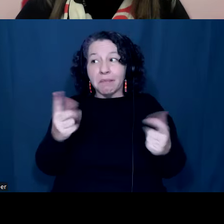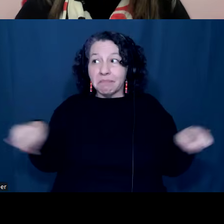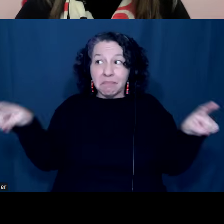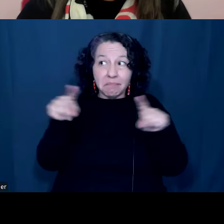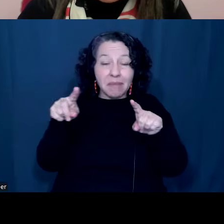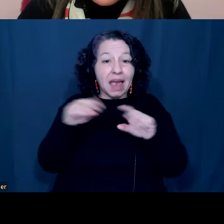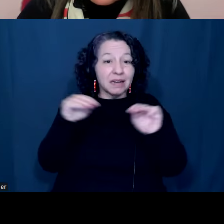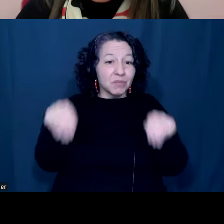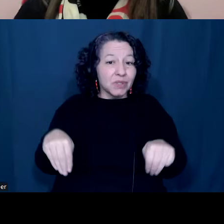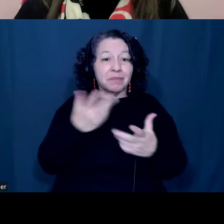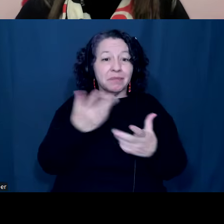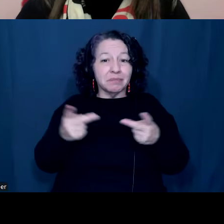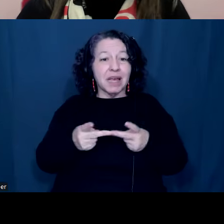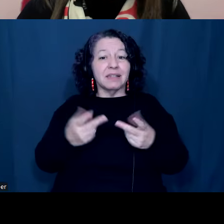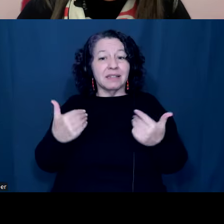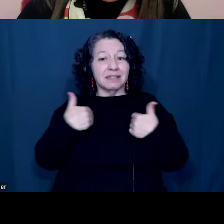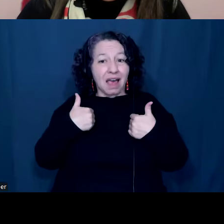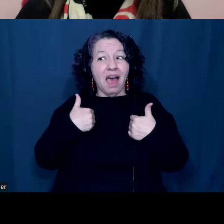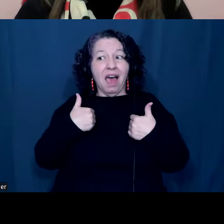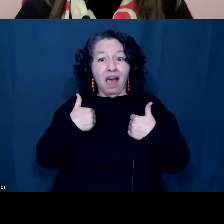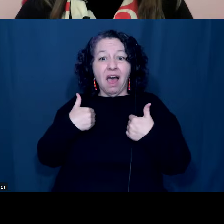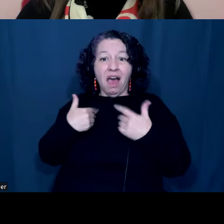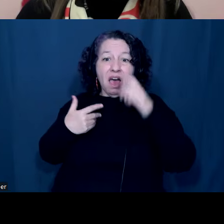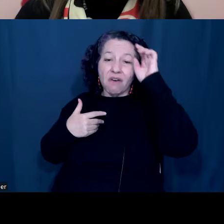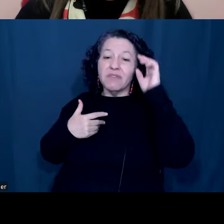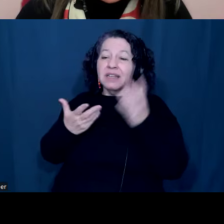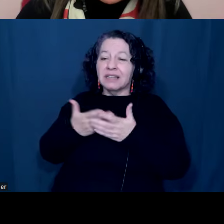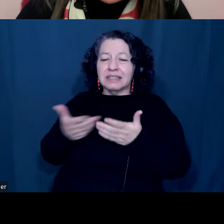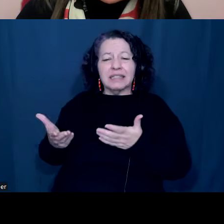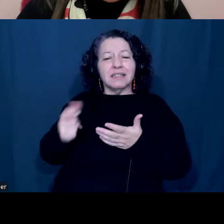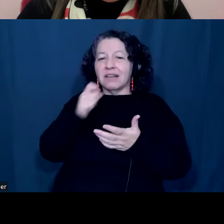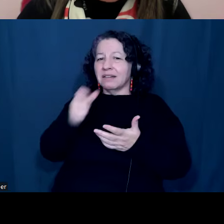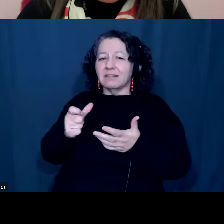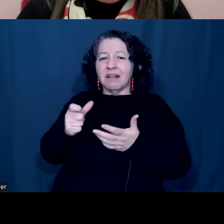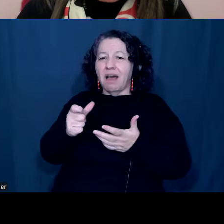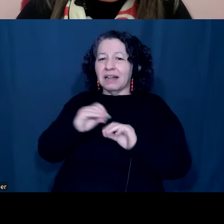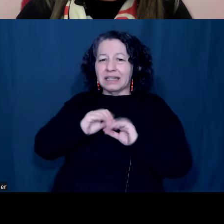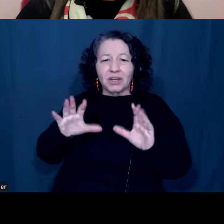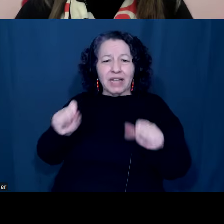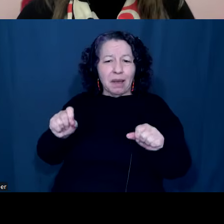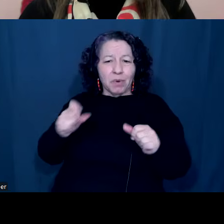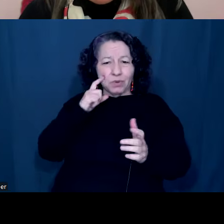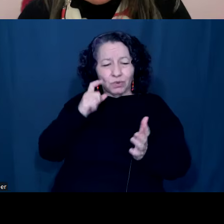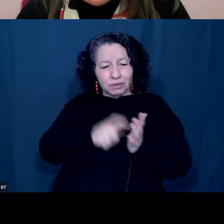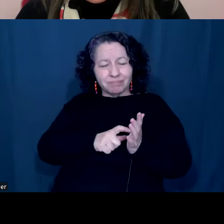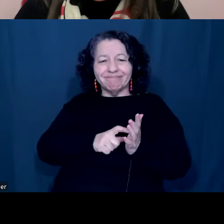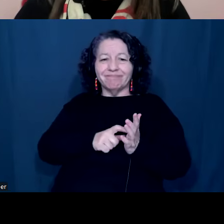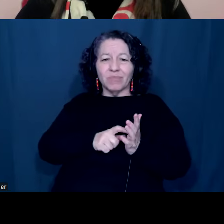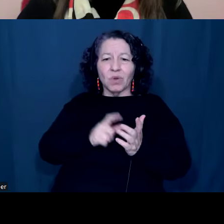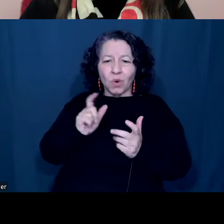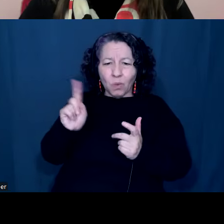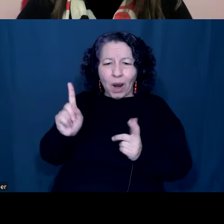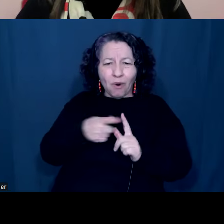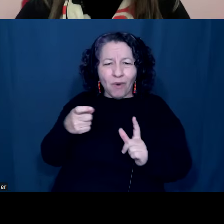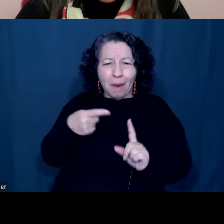whose geographic or cultural origins cannot be clearly determined. This is often the result